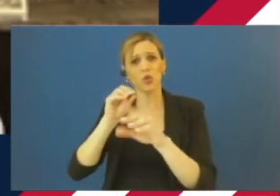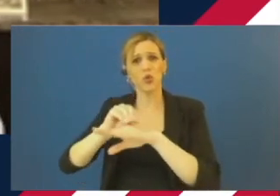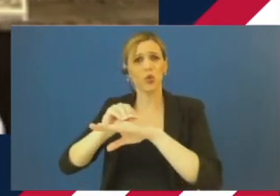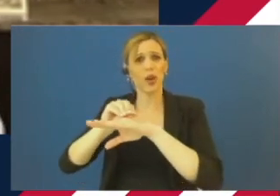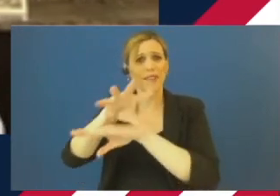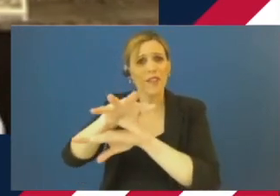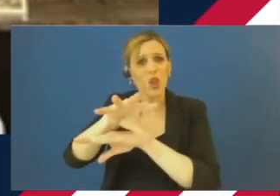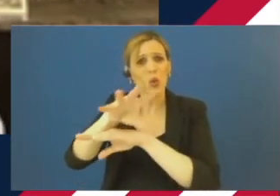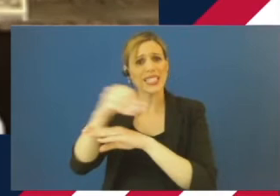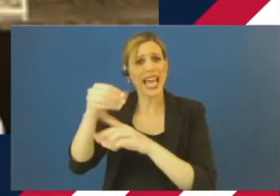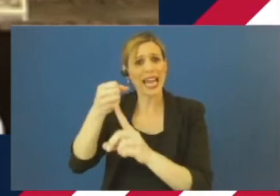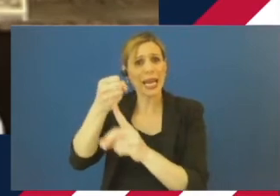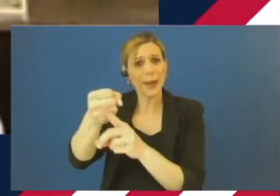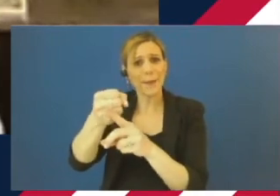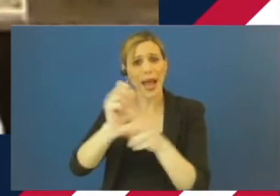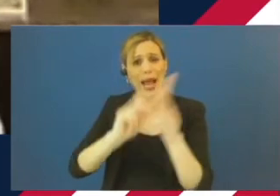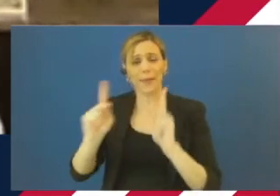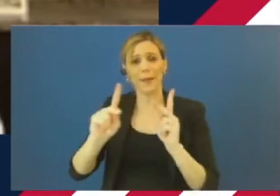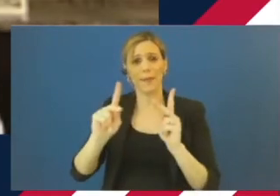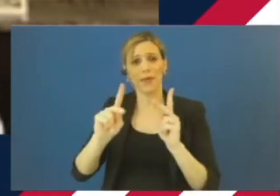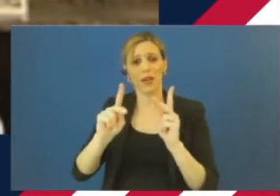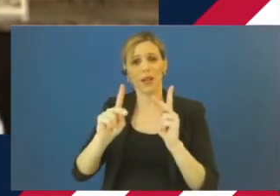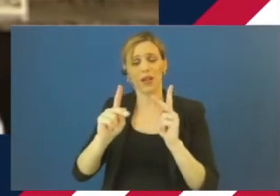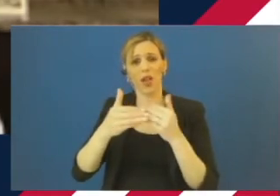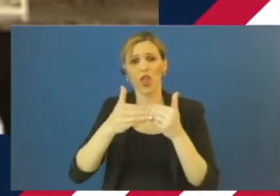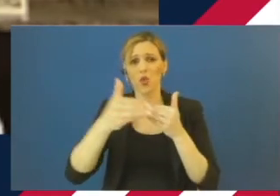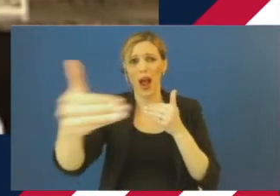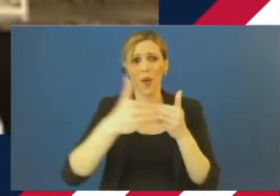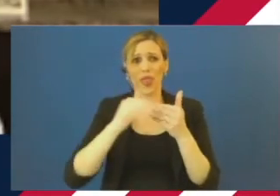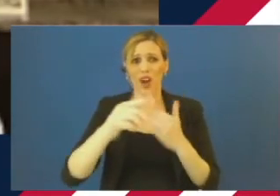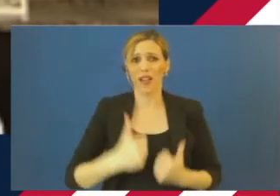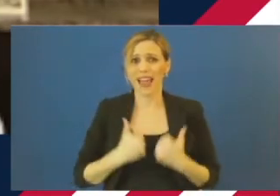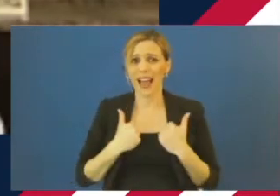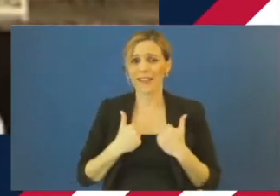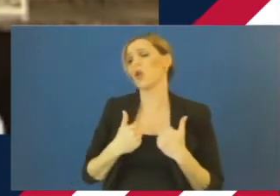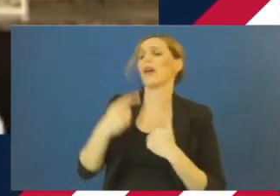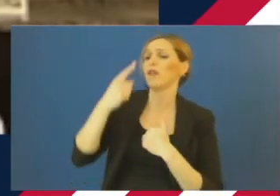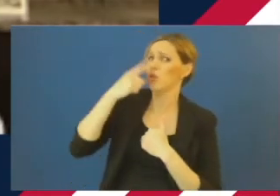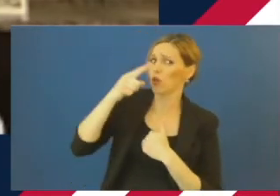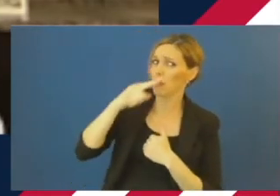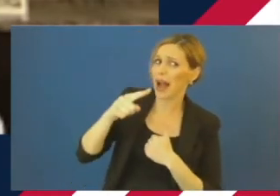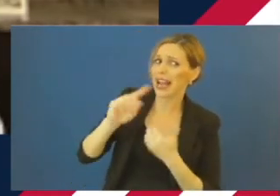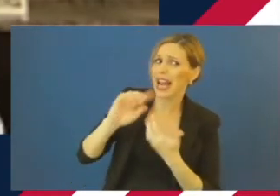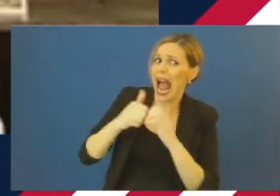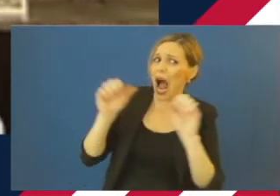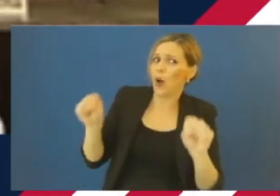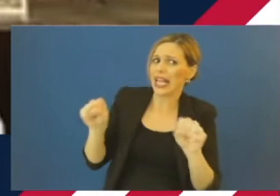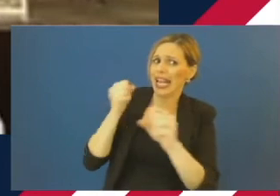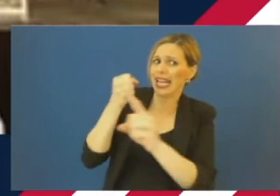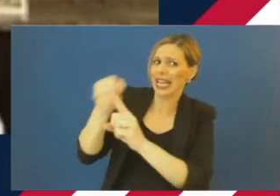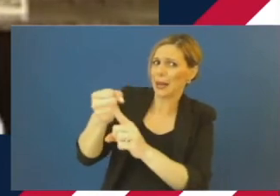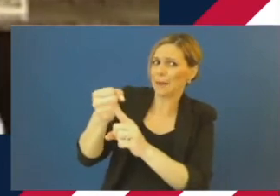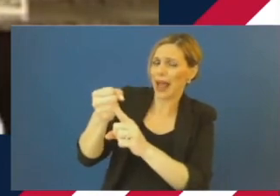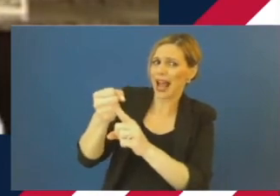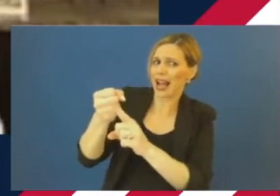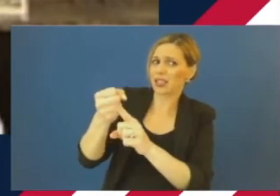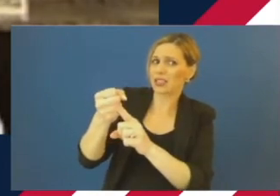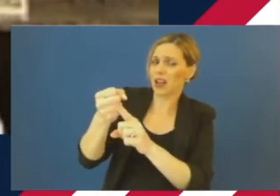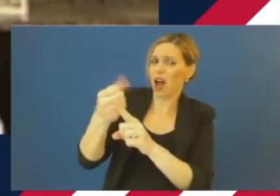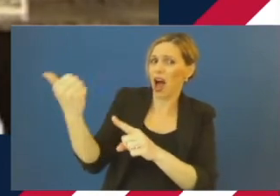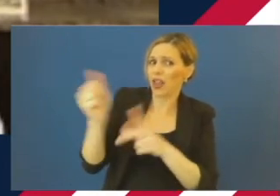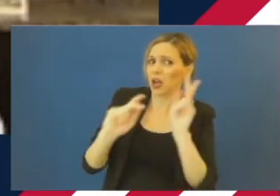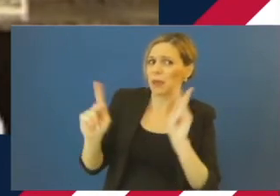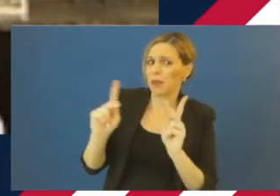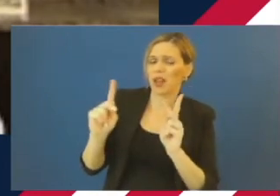over the long course of their lives. So could you just talk a little bit about that beyond those awful killings that have happened for so